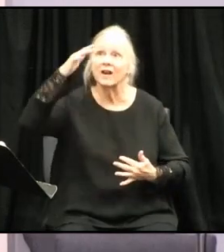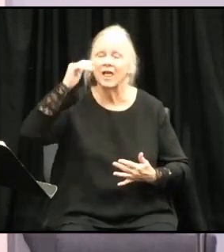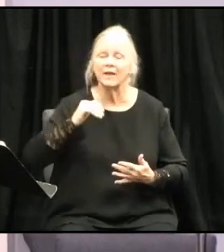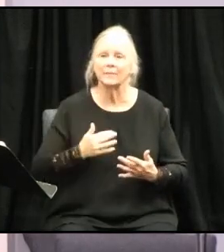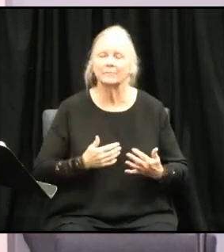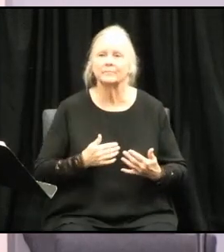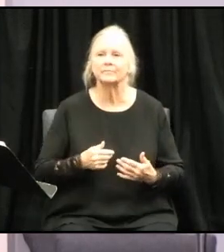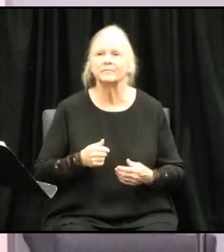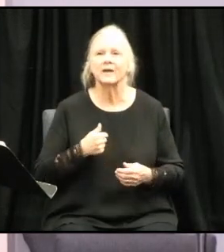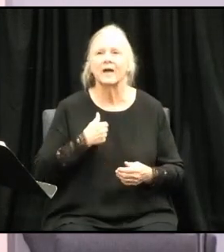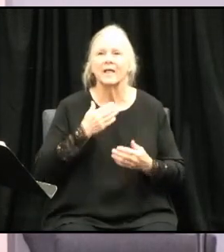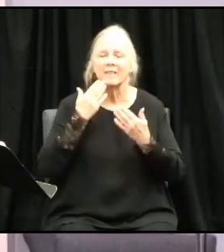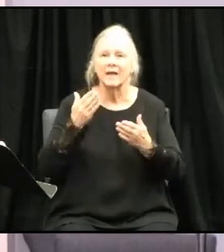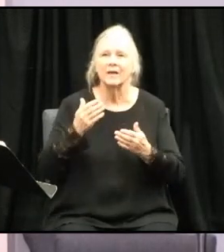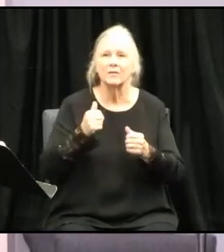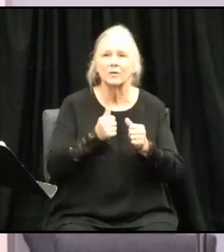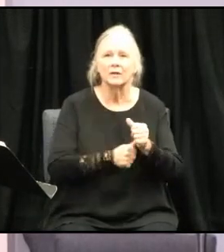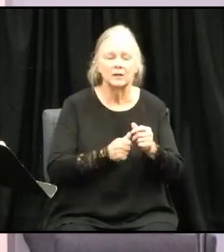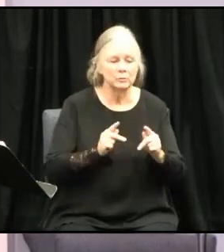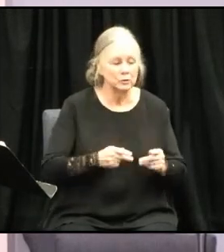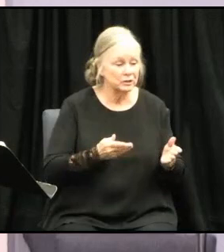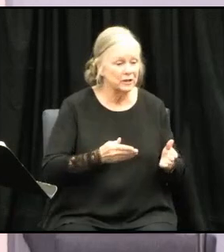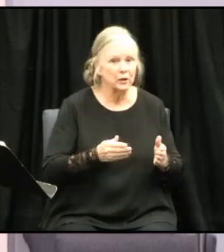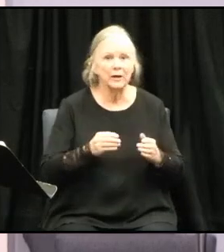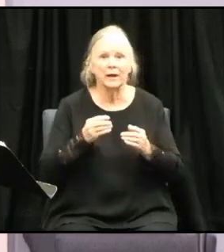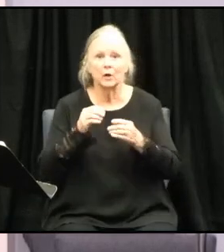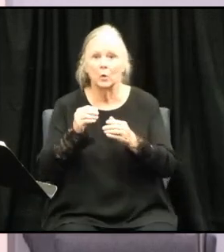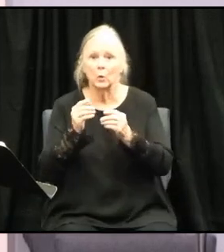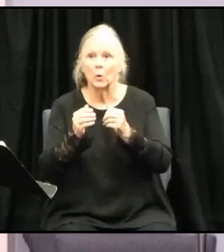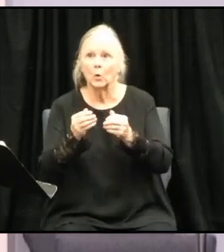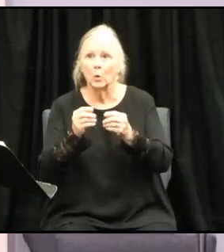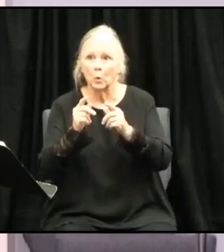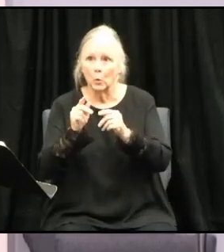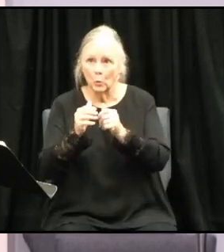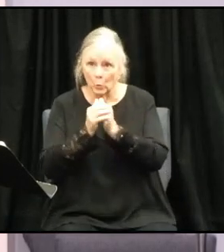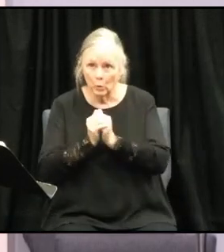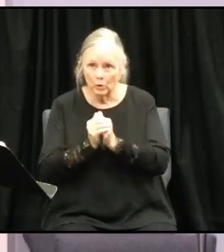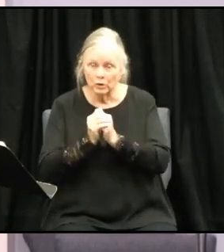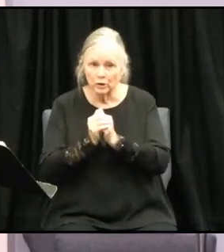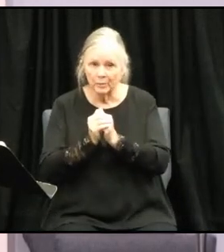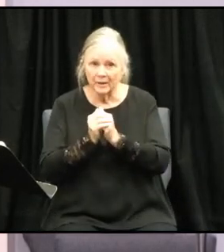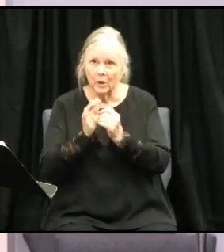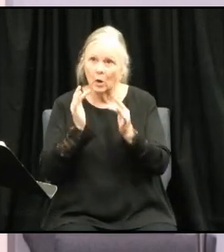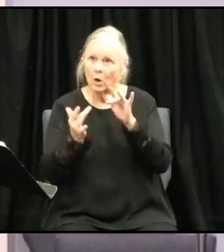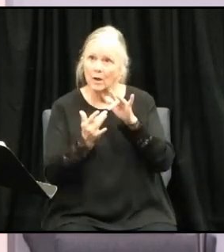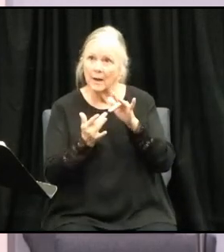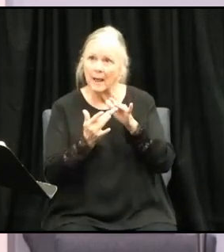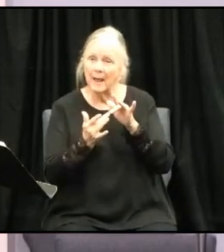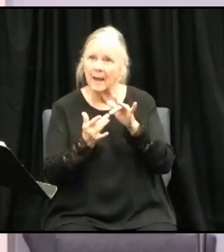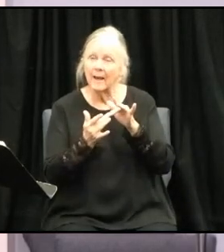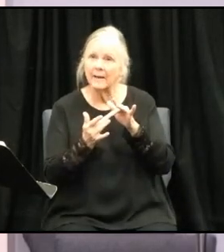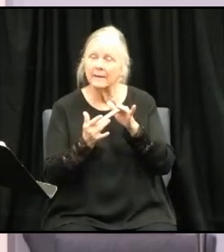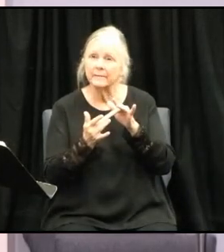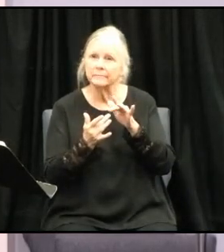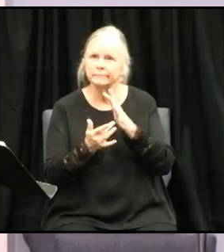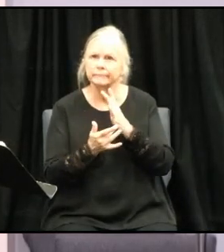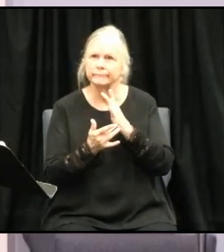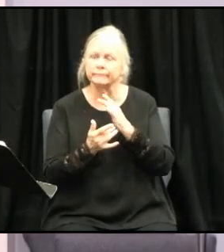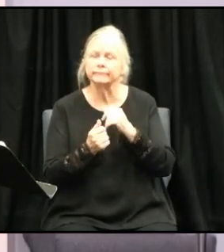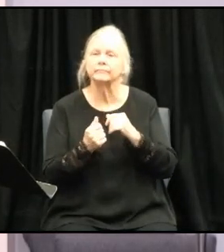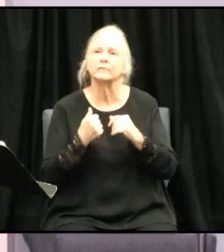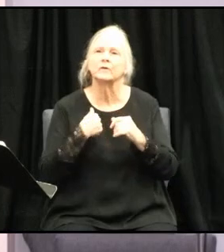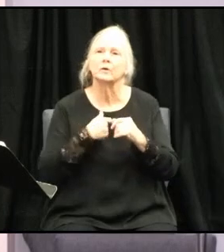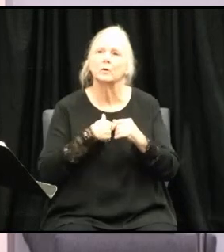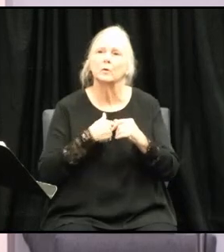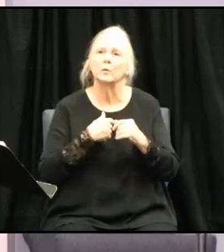every person here, those watching, worshiping online, that as the word comes forth in the liberty, the life, the boldness, the confidence, the multiplied